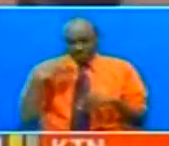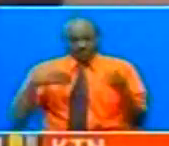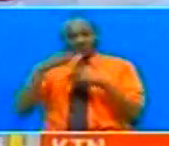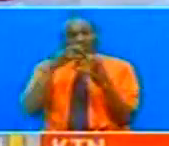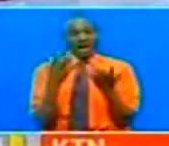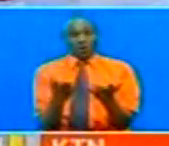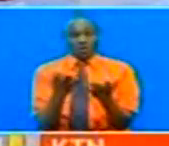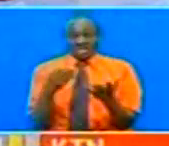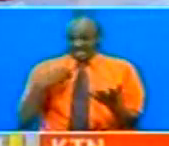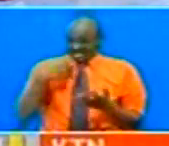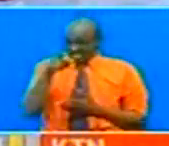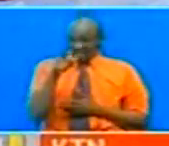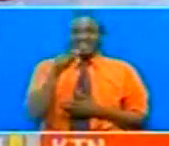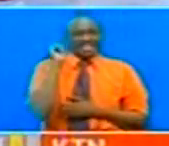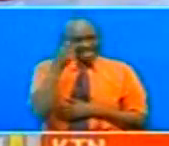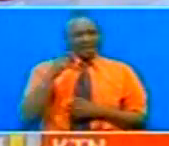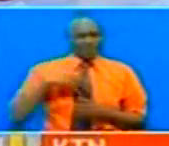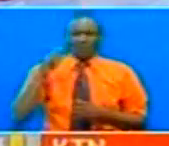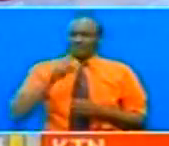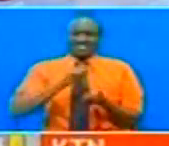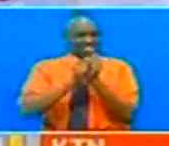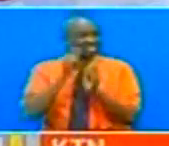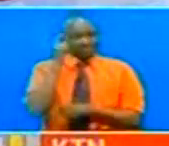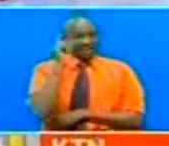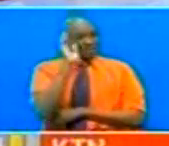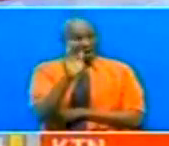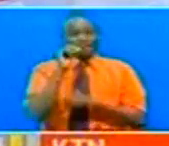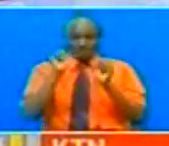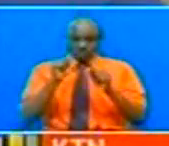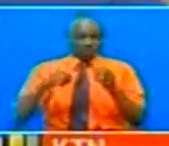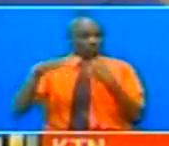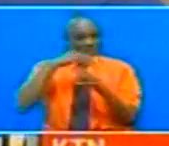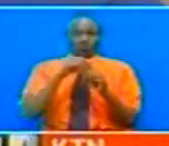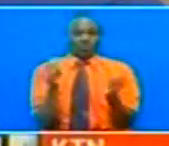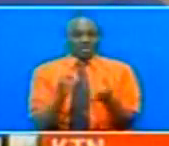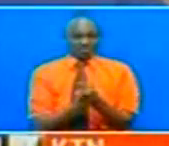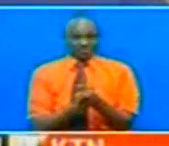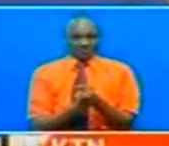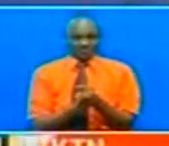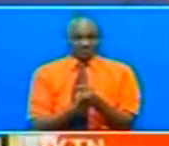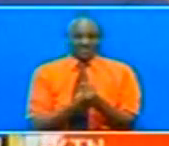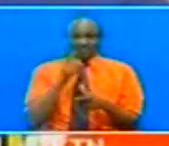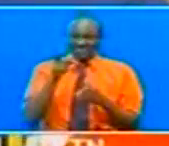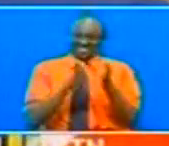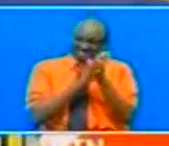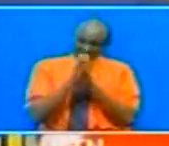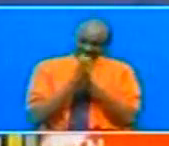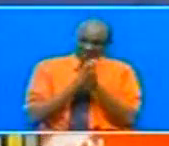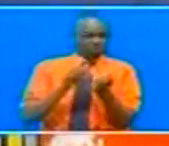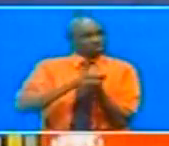Kaparo amesema Wakenya wanahitaji kubadilisha fikra zao ili kupata utangamano. And determination should never